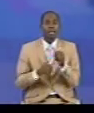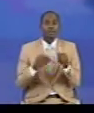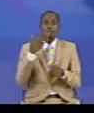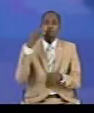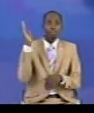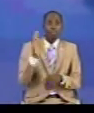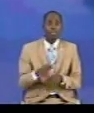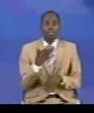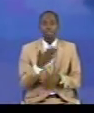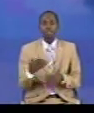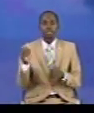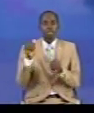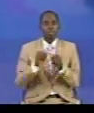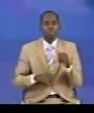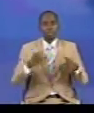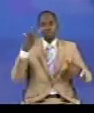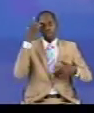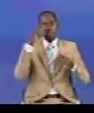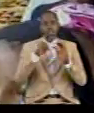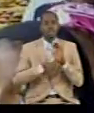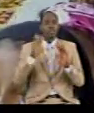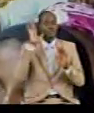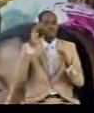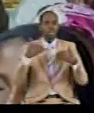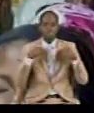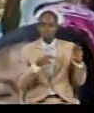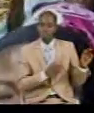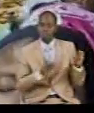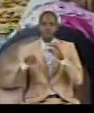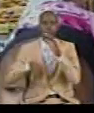every sickness will have gone out of your body.